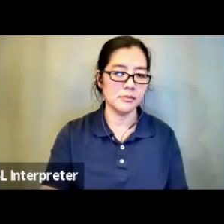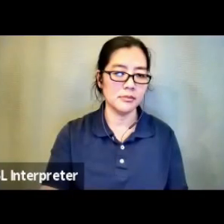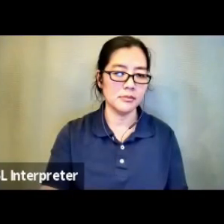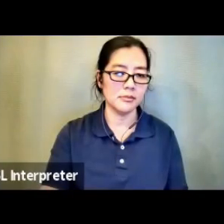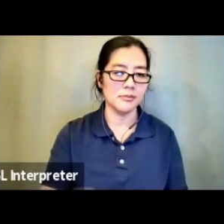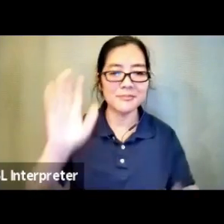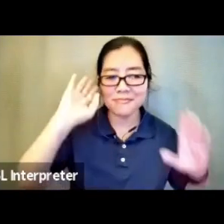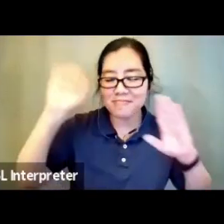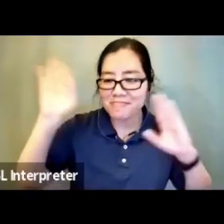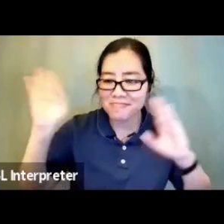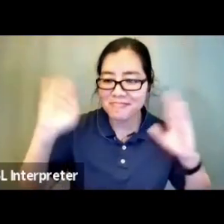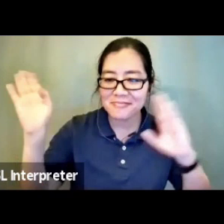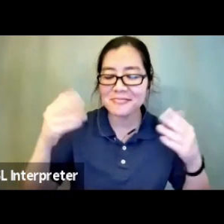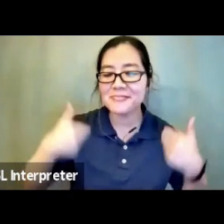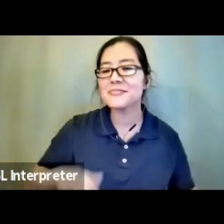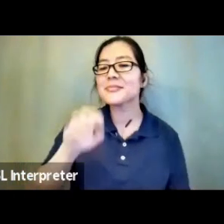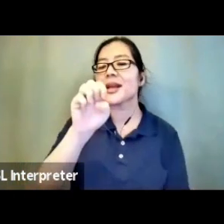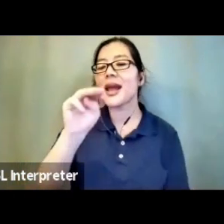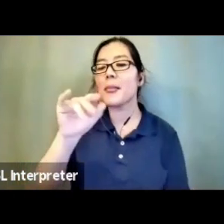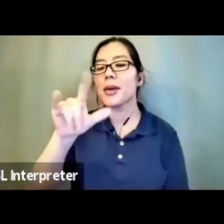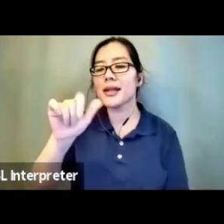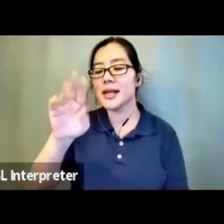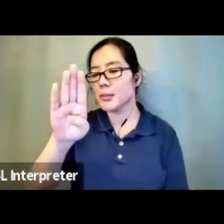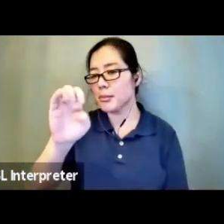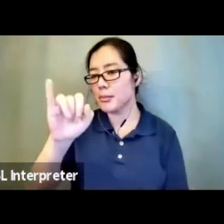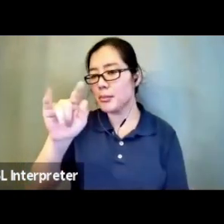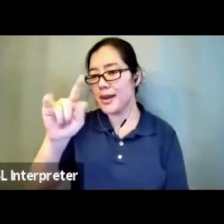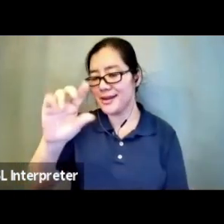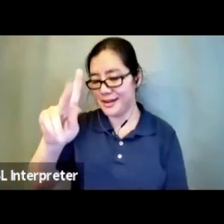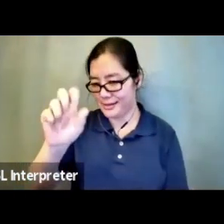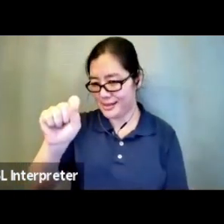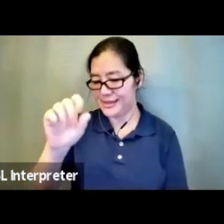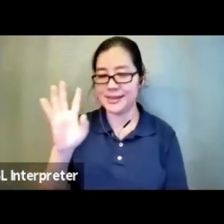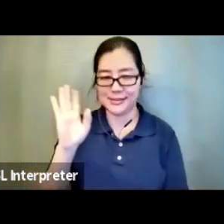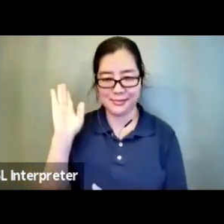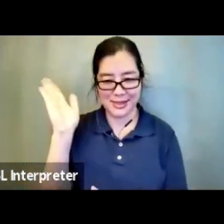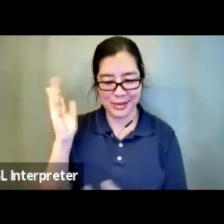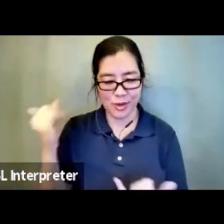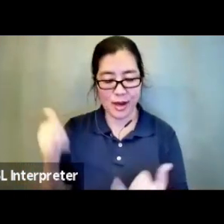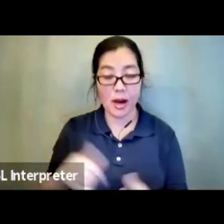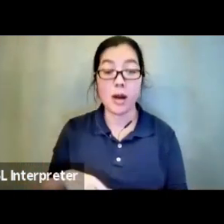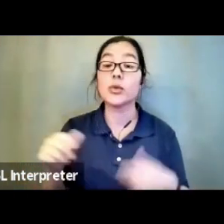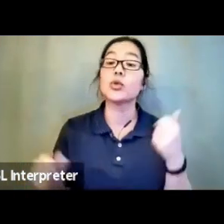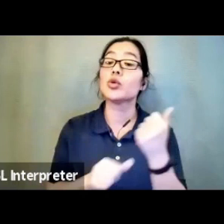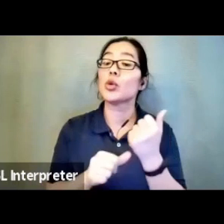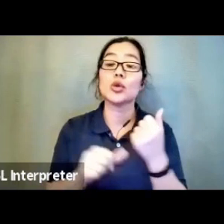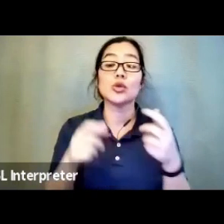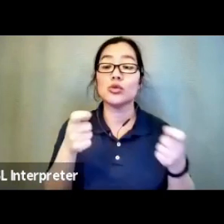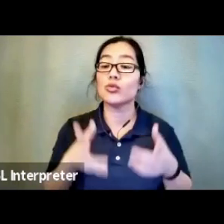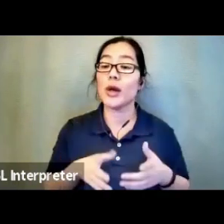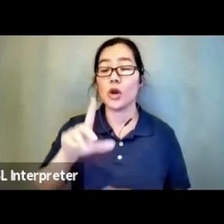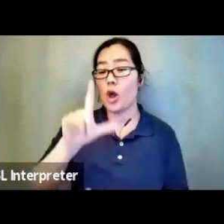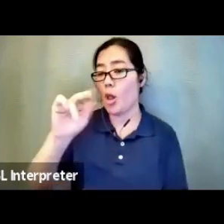Hello, everyone. This is Emily Badick speaking. I am the Associate Director at the Longmore Institute on